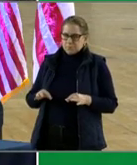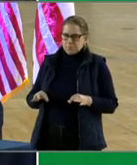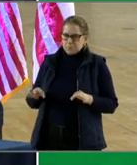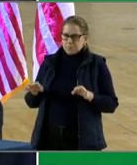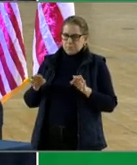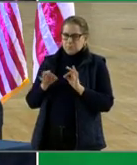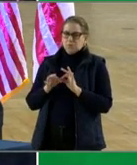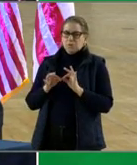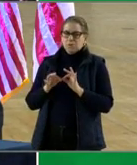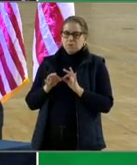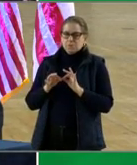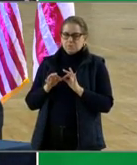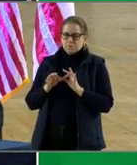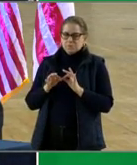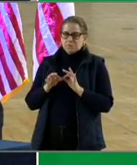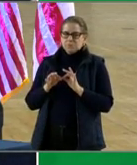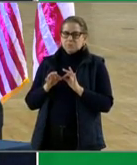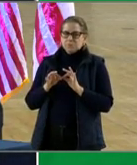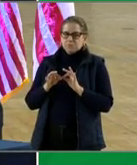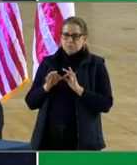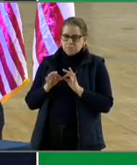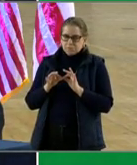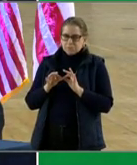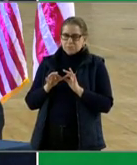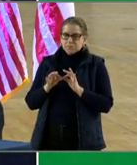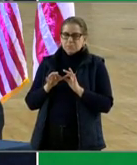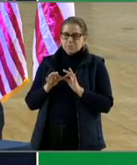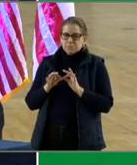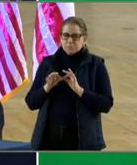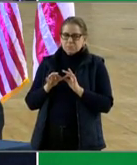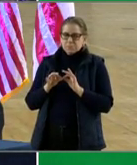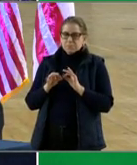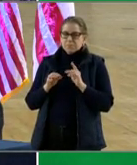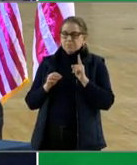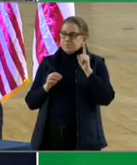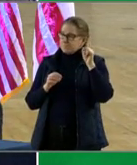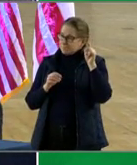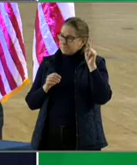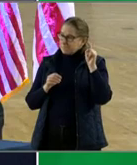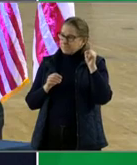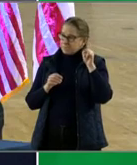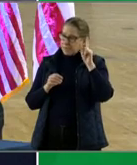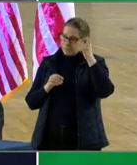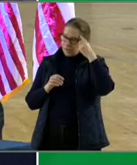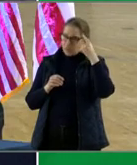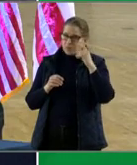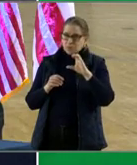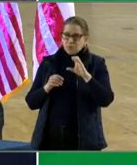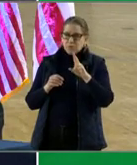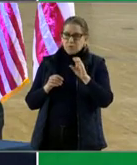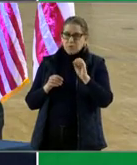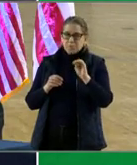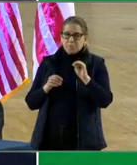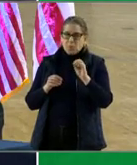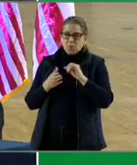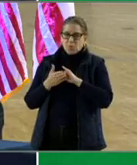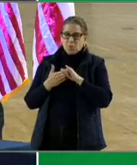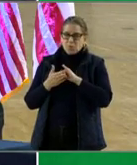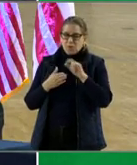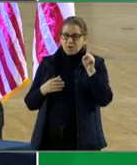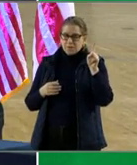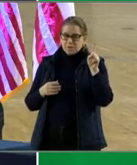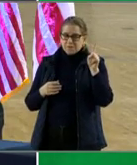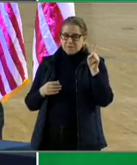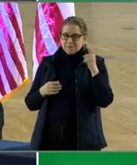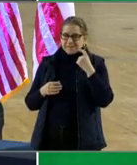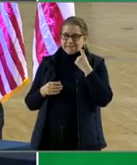our fellow Americans, Governor Cuomo, recently was talking about the federal support for some of these alternate care facilities